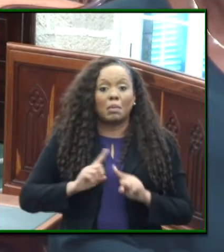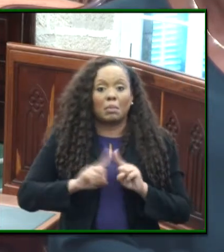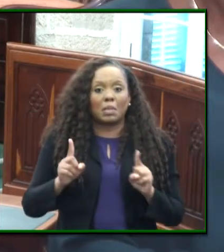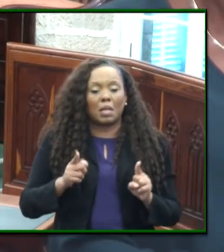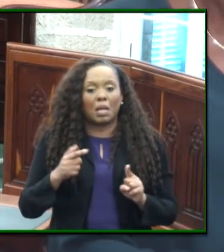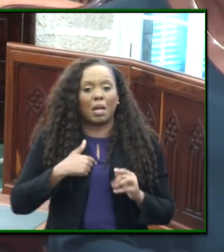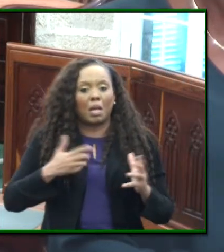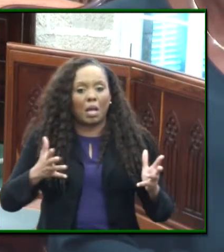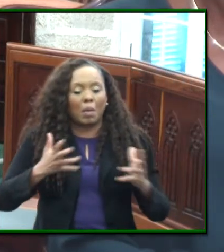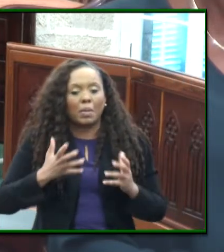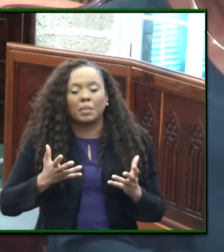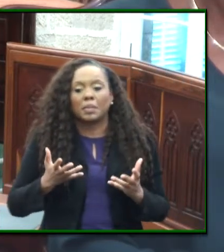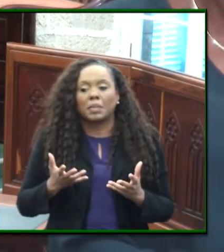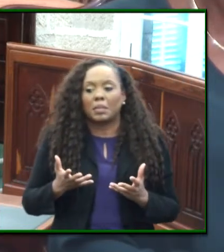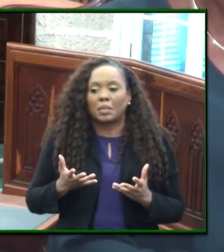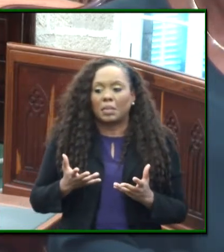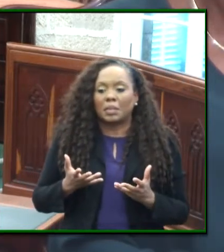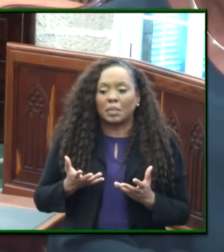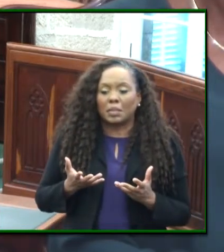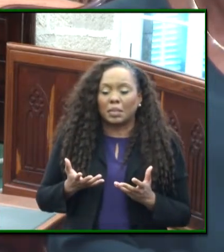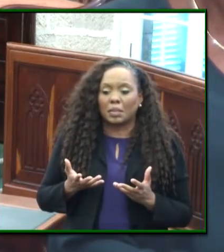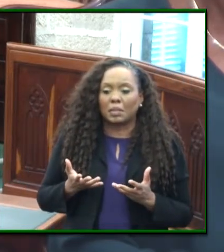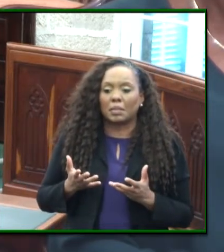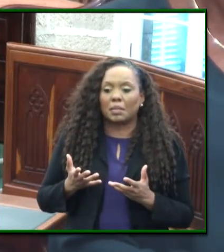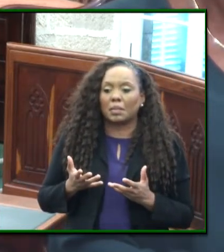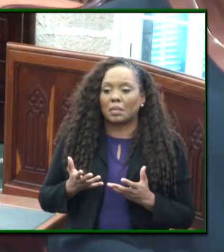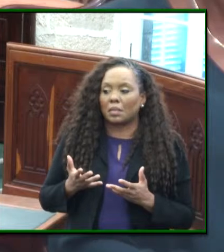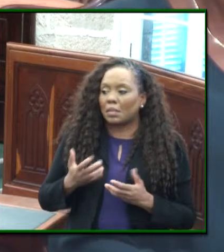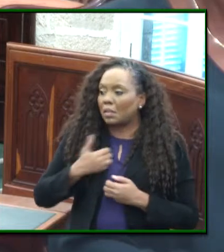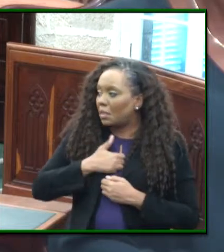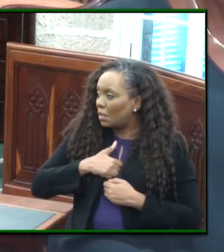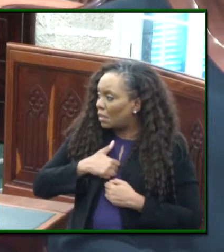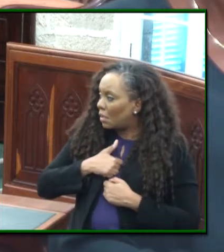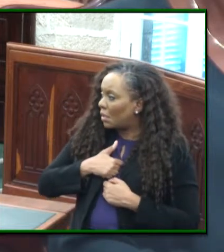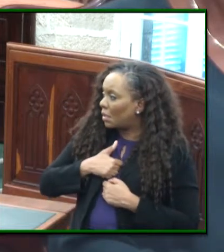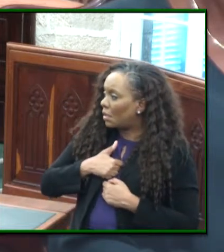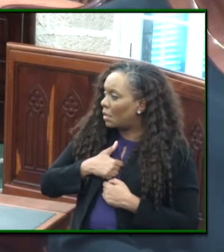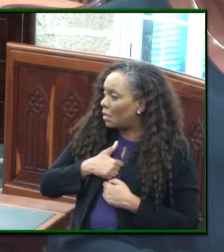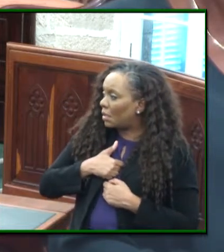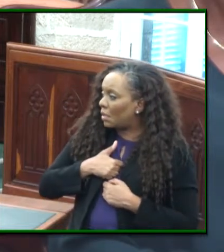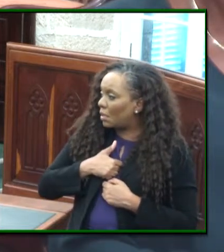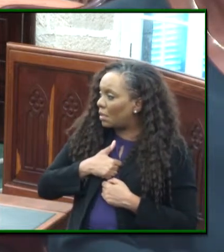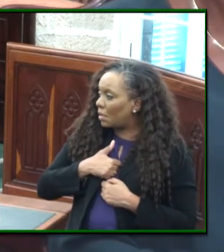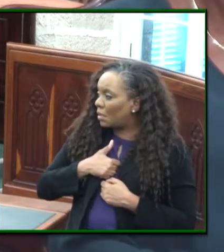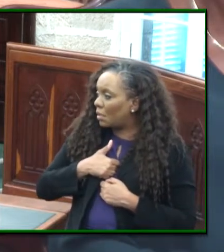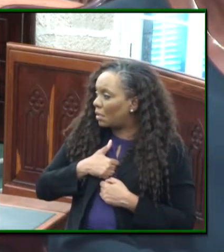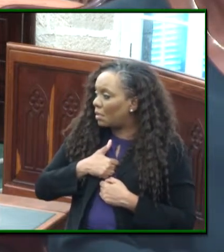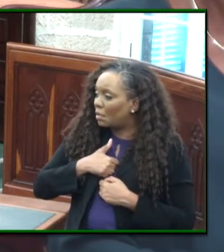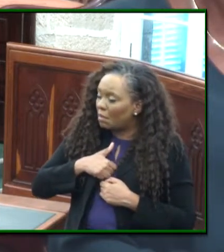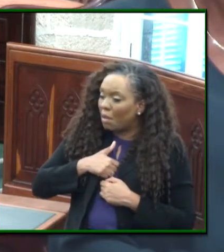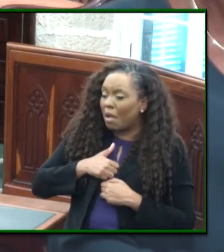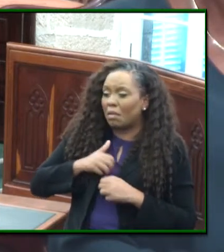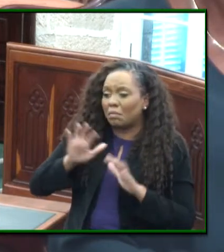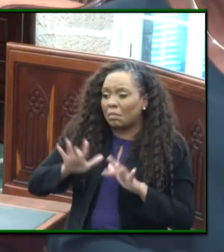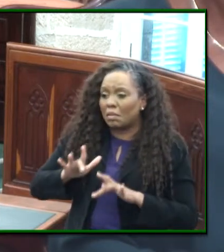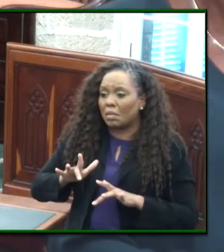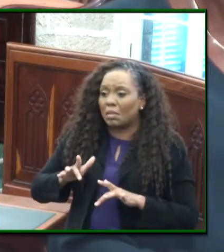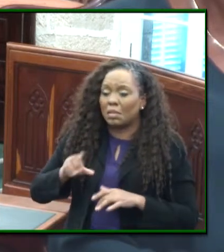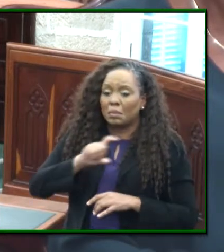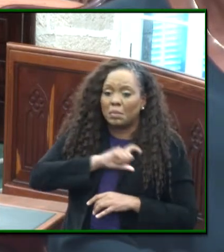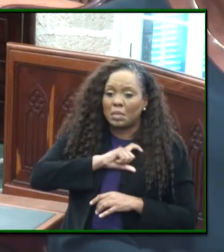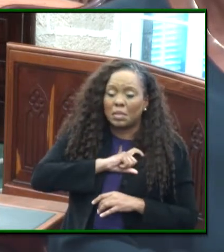allow me to extend my condolences, and probably condolences of almost everybody in here, to the police force on the passing